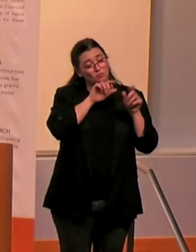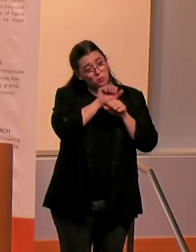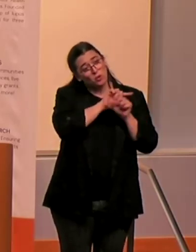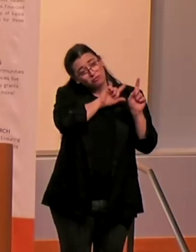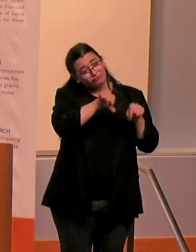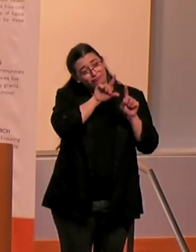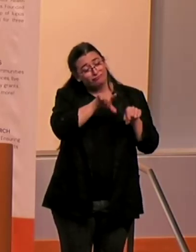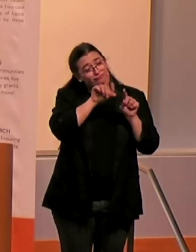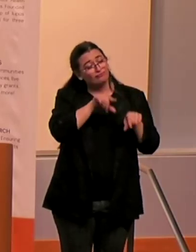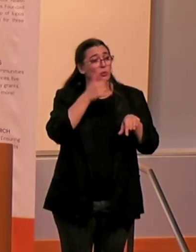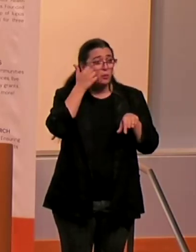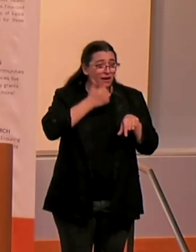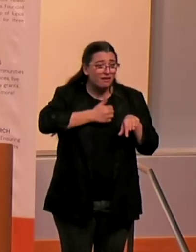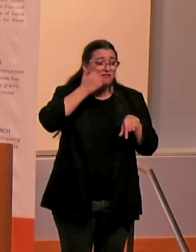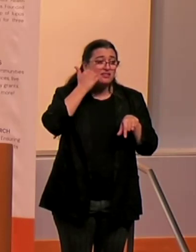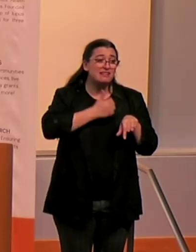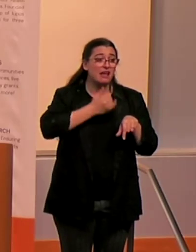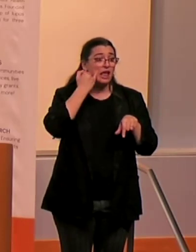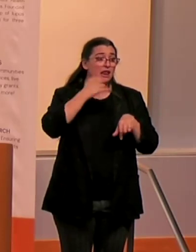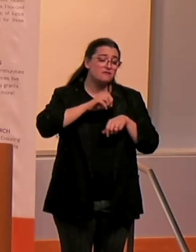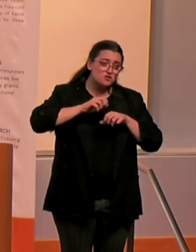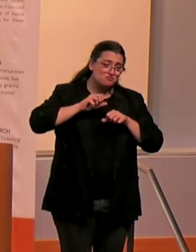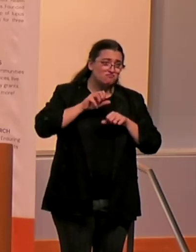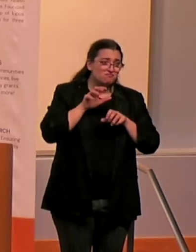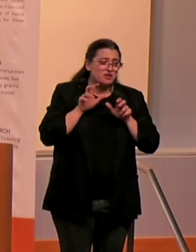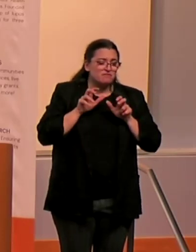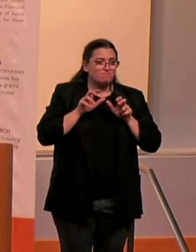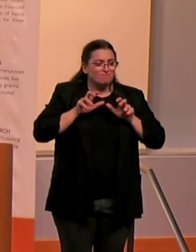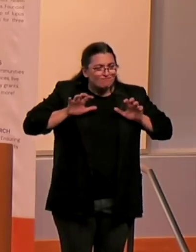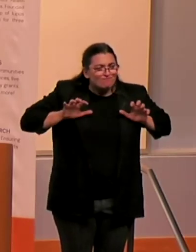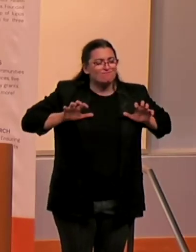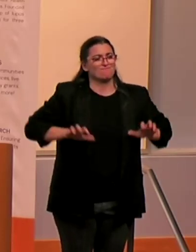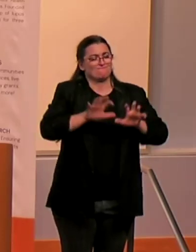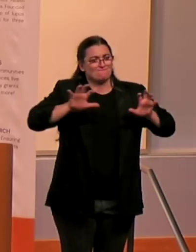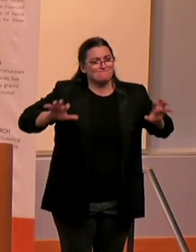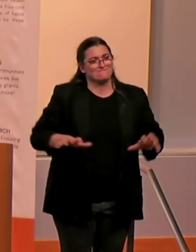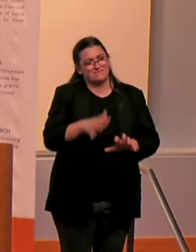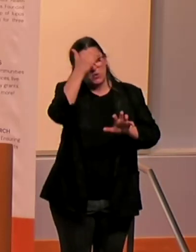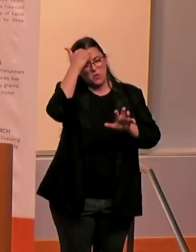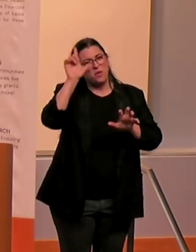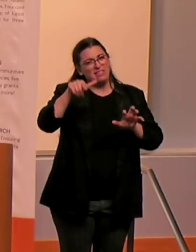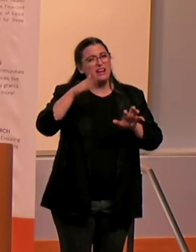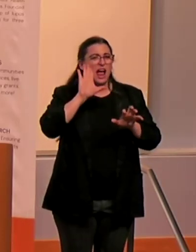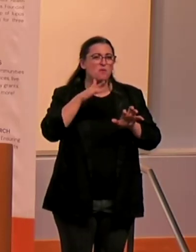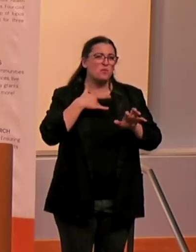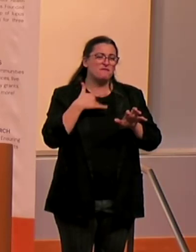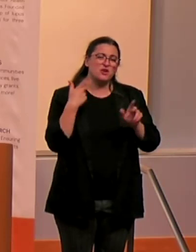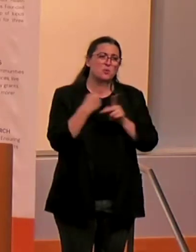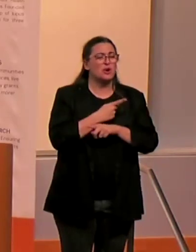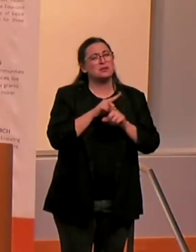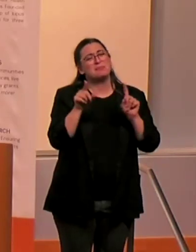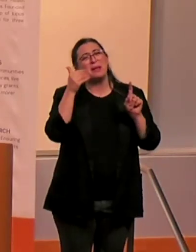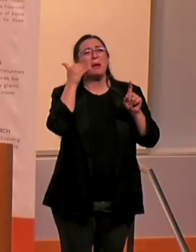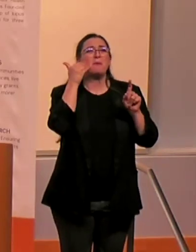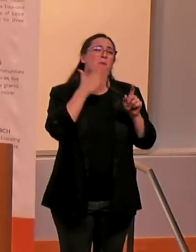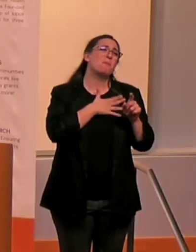and maybe push yourself even harder, even though when you're going to feel crappy later about it. But because your boss is so understanding on those